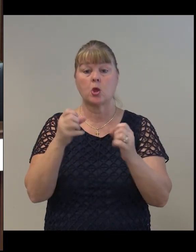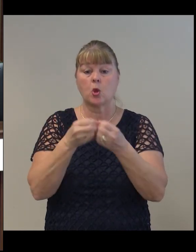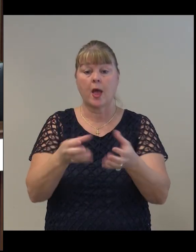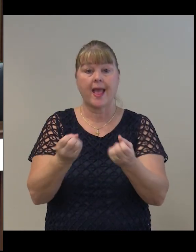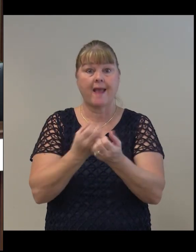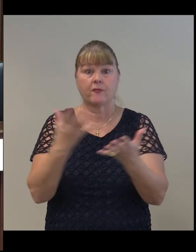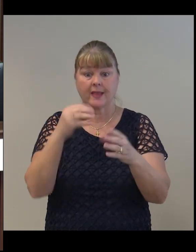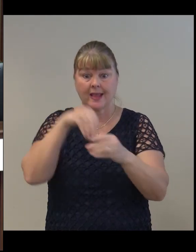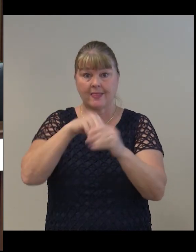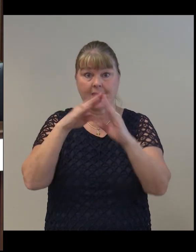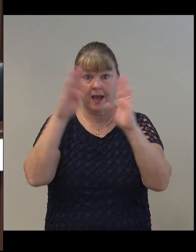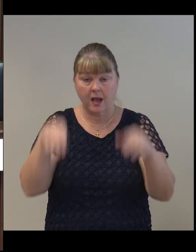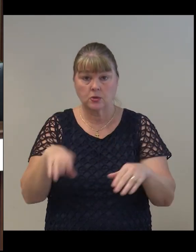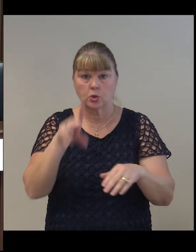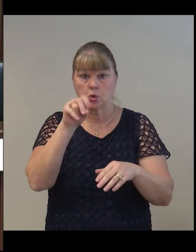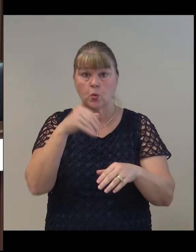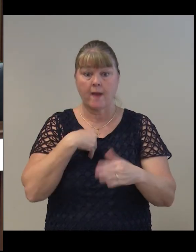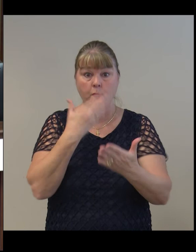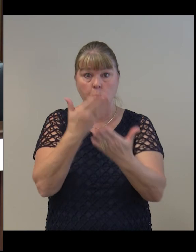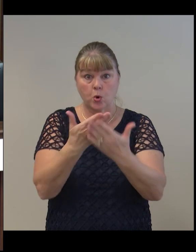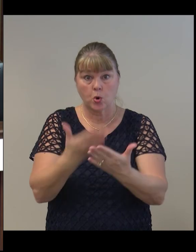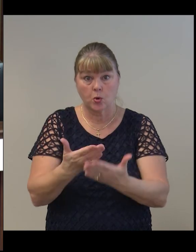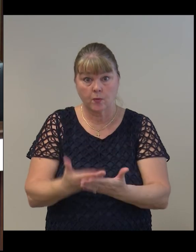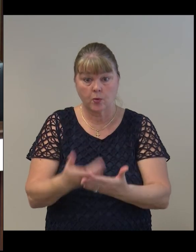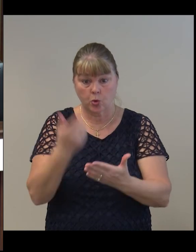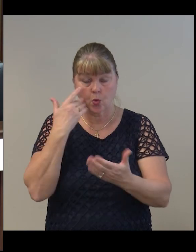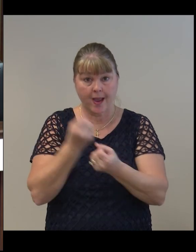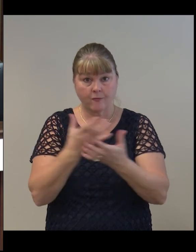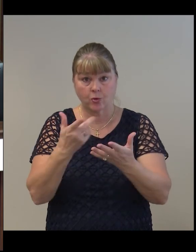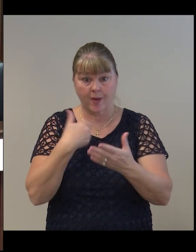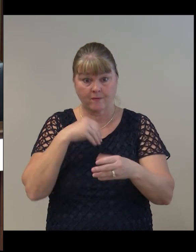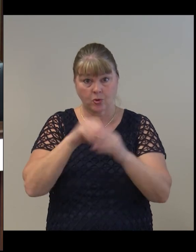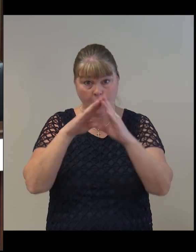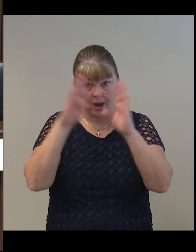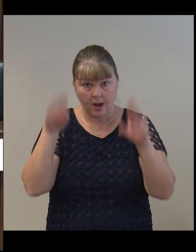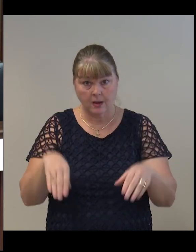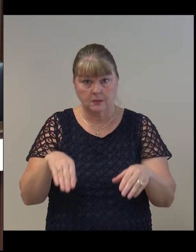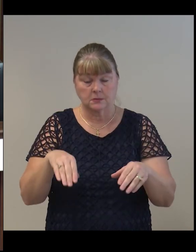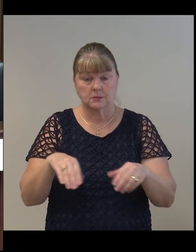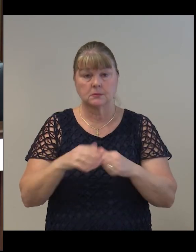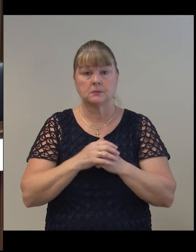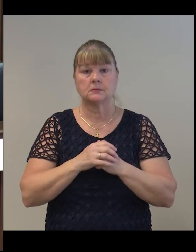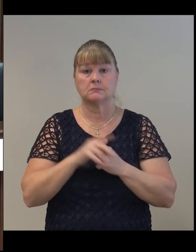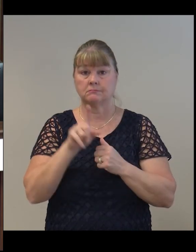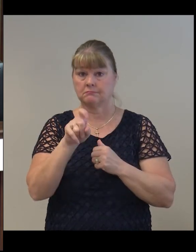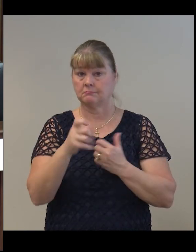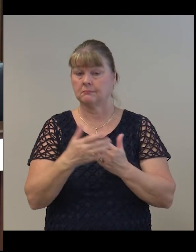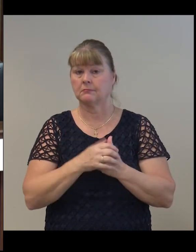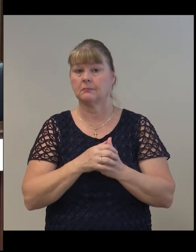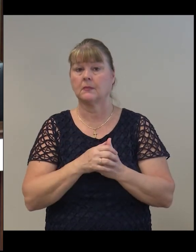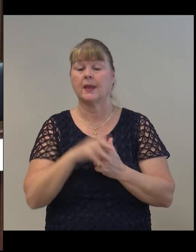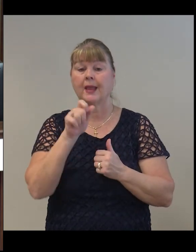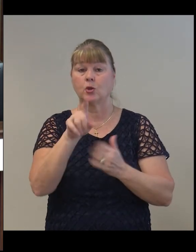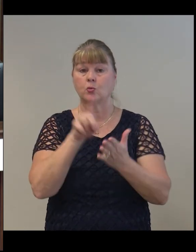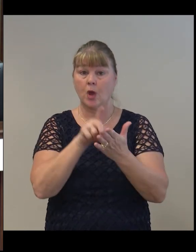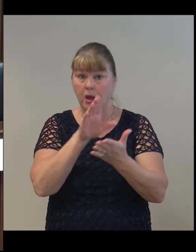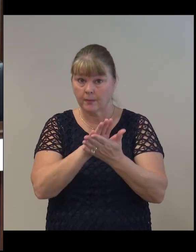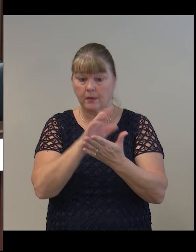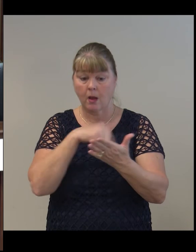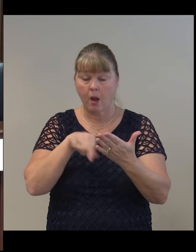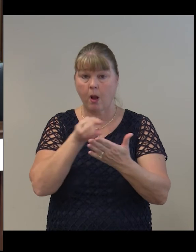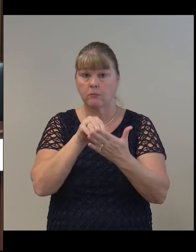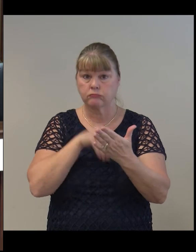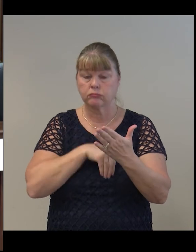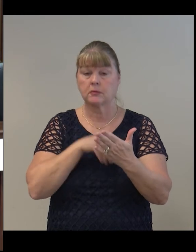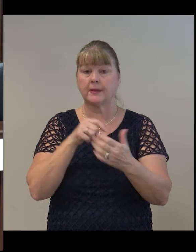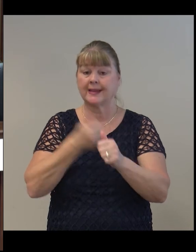you lost everything inside, do you know every single thing off the top of your head that's inside of your home right now? Can you